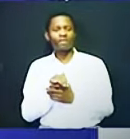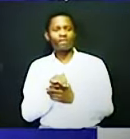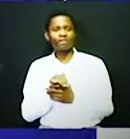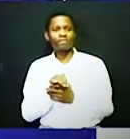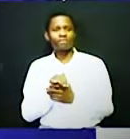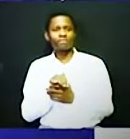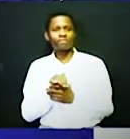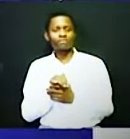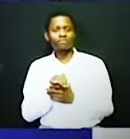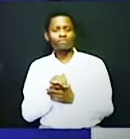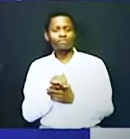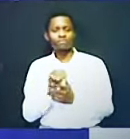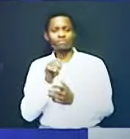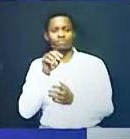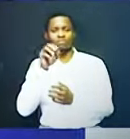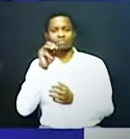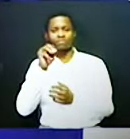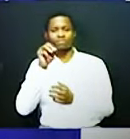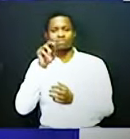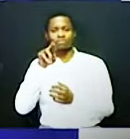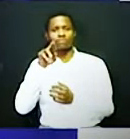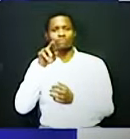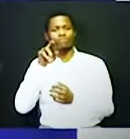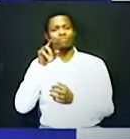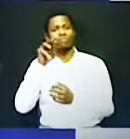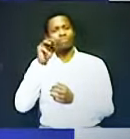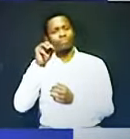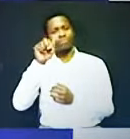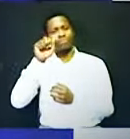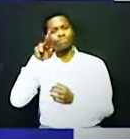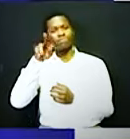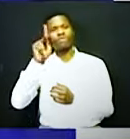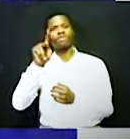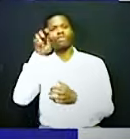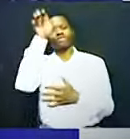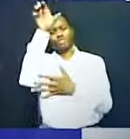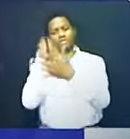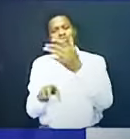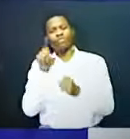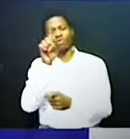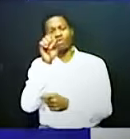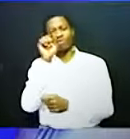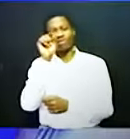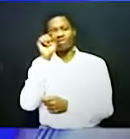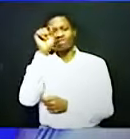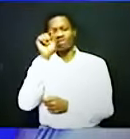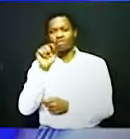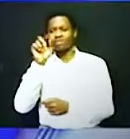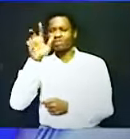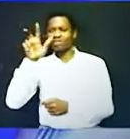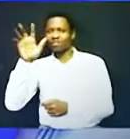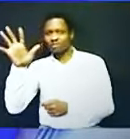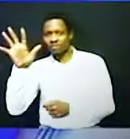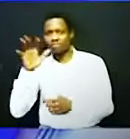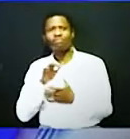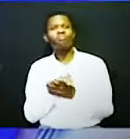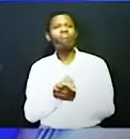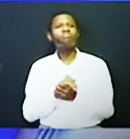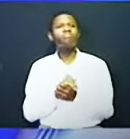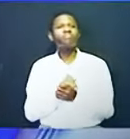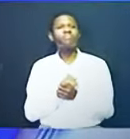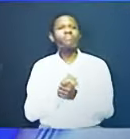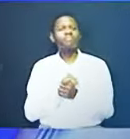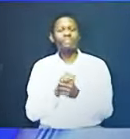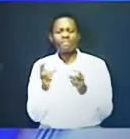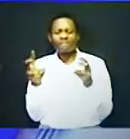Mark 1:35, please. Yeshe Mariko Asempano Eti a edikan enyimu